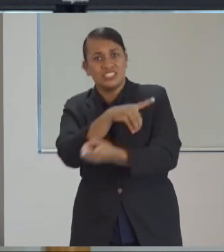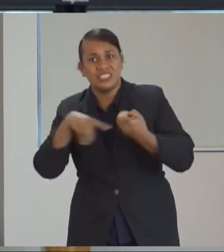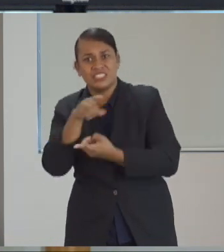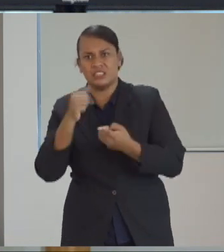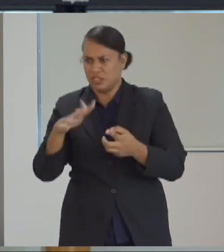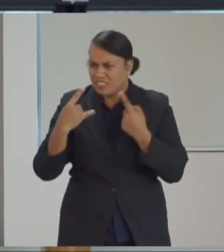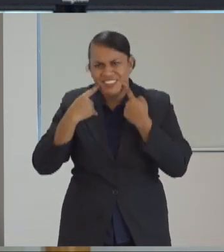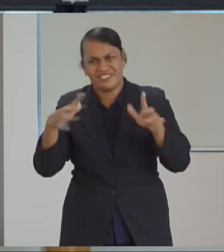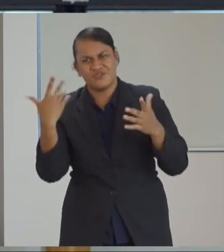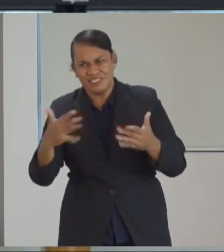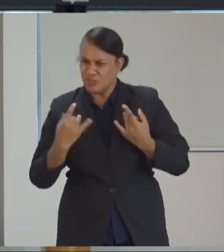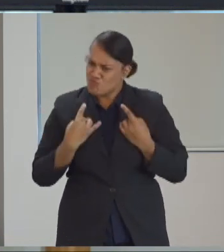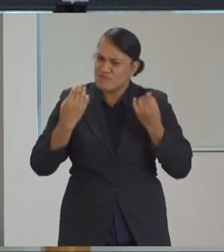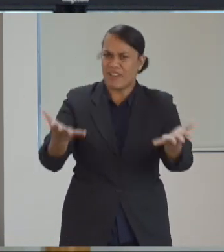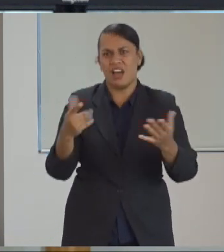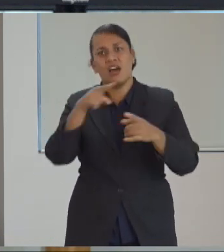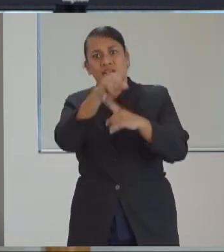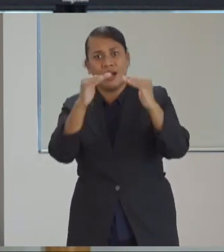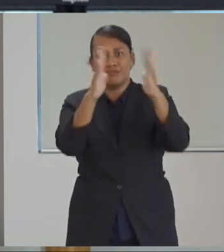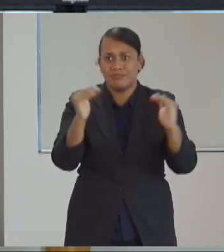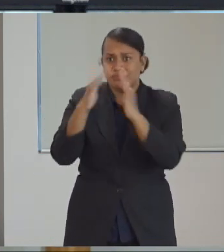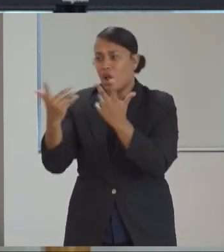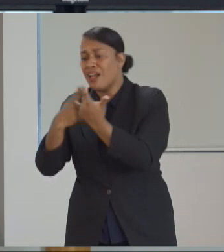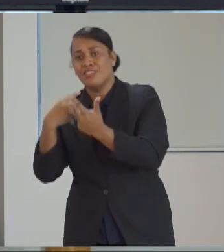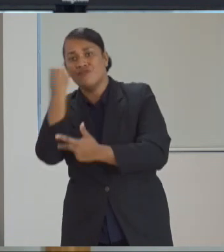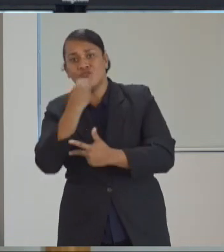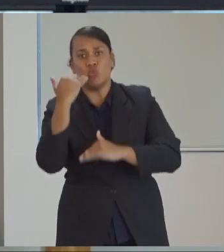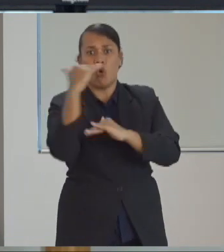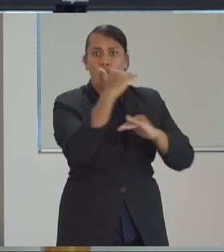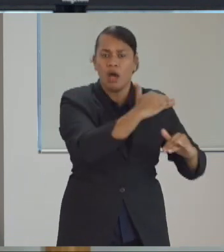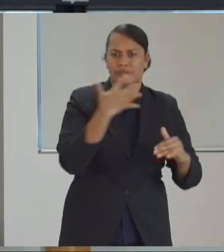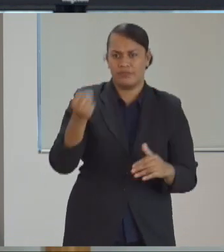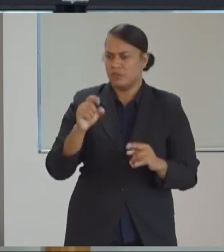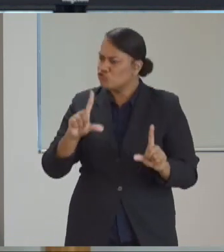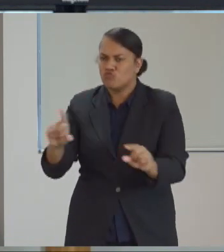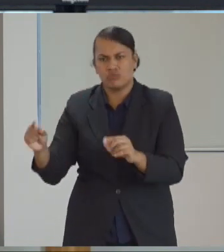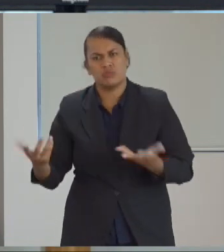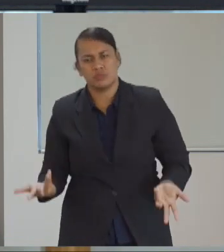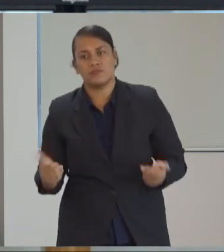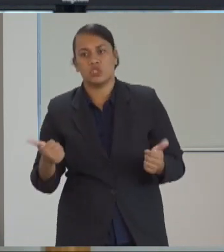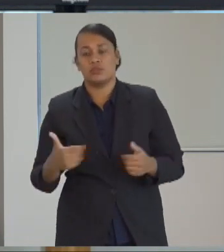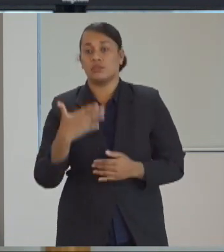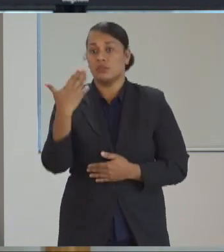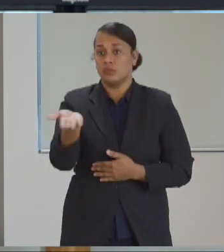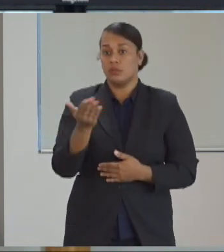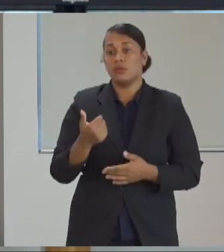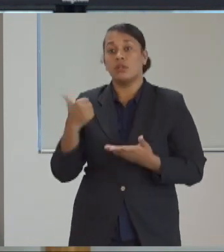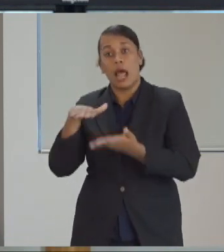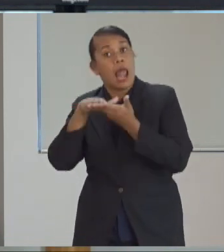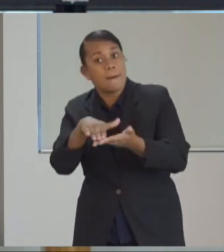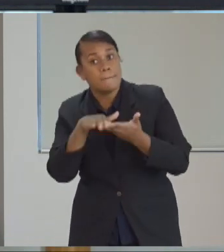providing all sorts of things, including shelter and food, etc. So that's being done also. So any help for those who will be